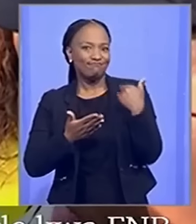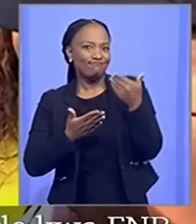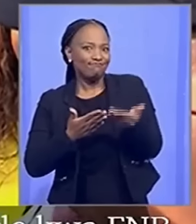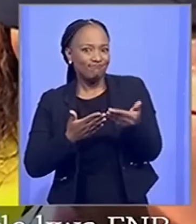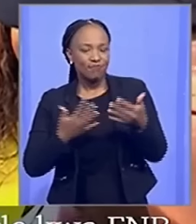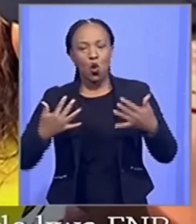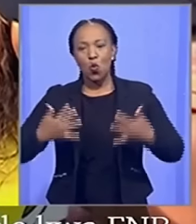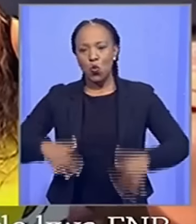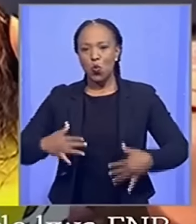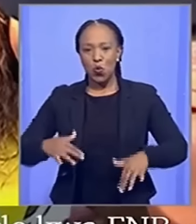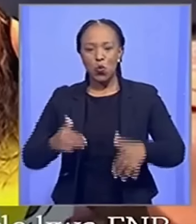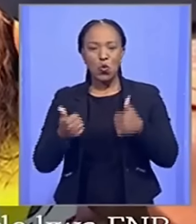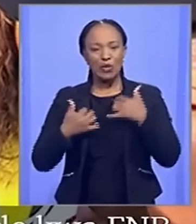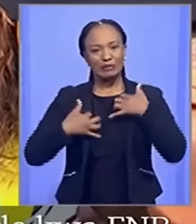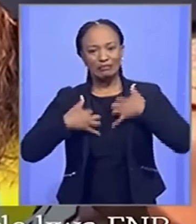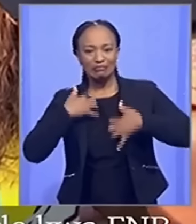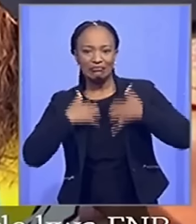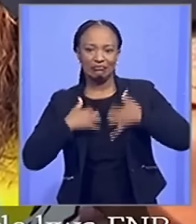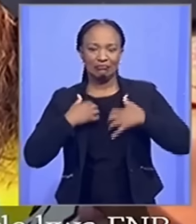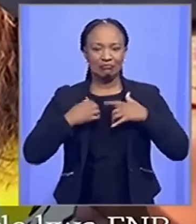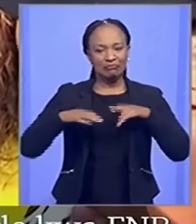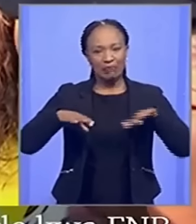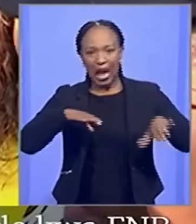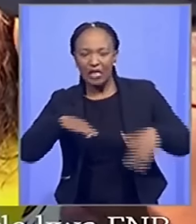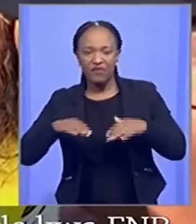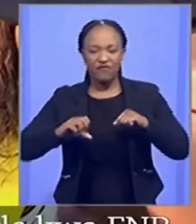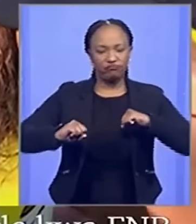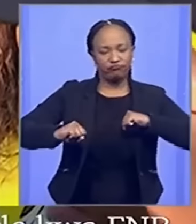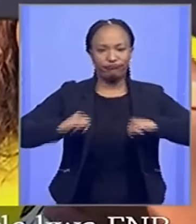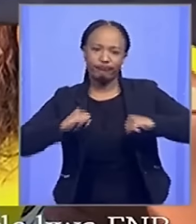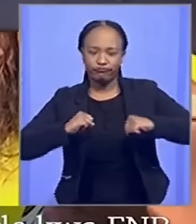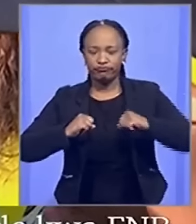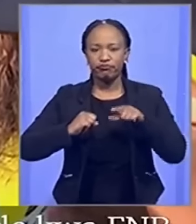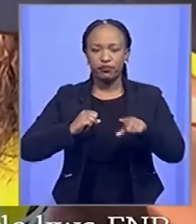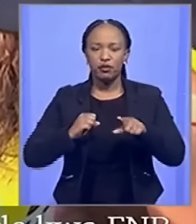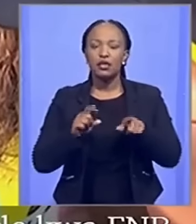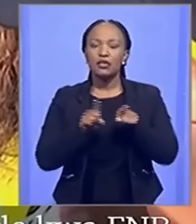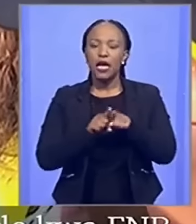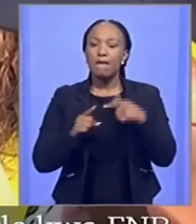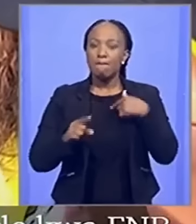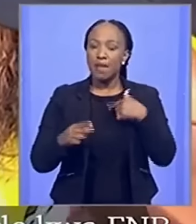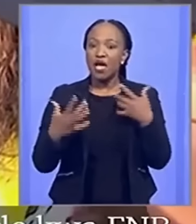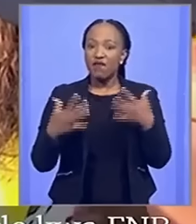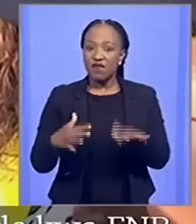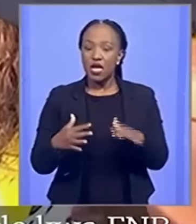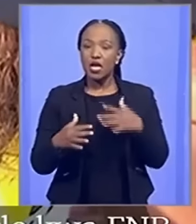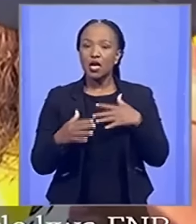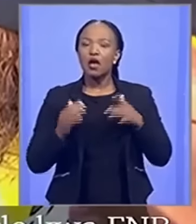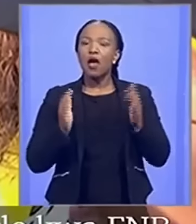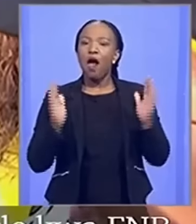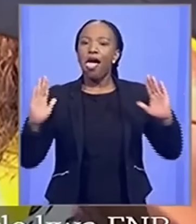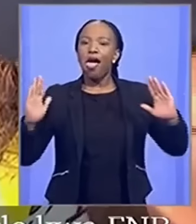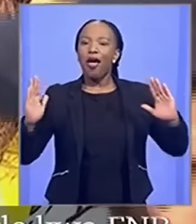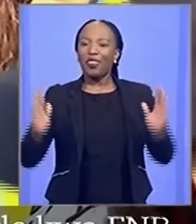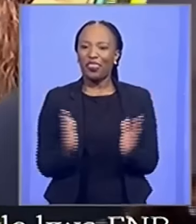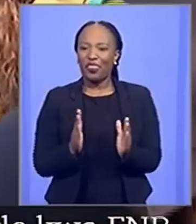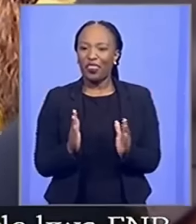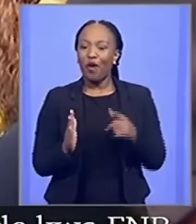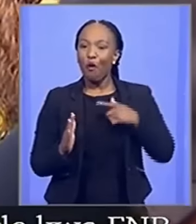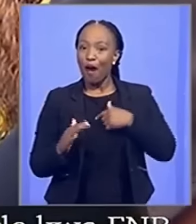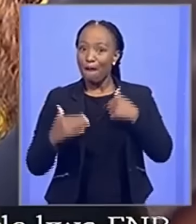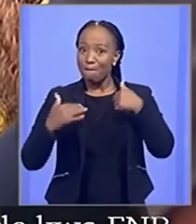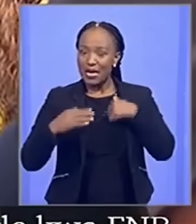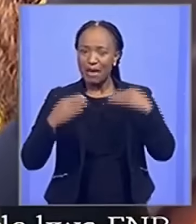Very, very invigorating. And I've even lost a little bit of weight because I've been really working.